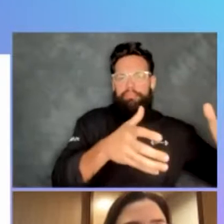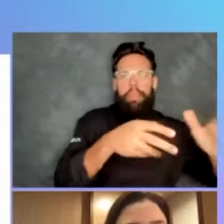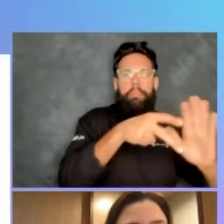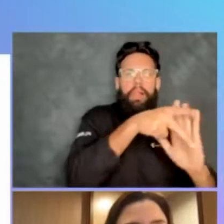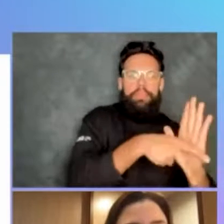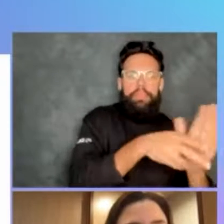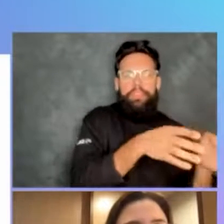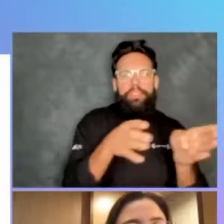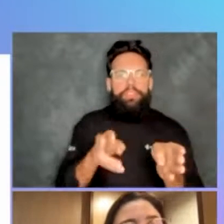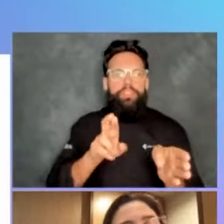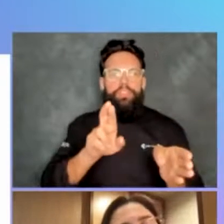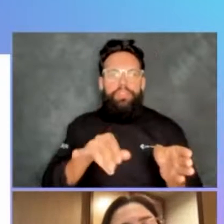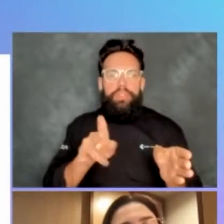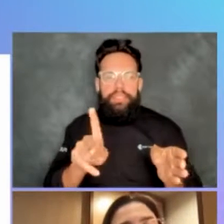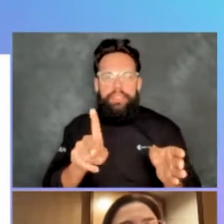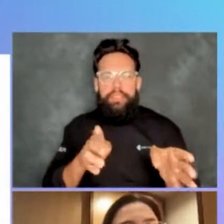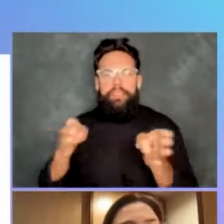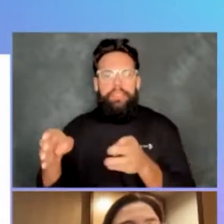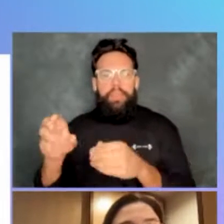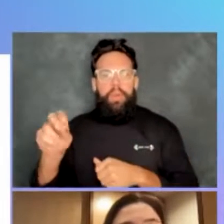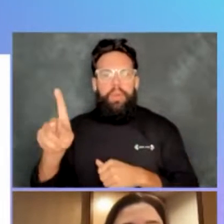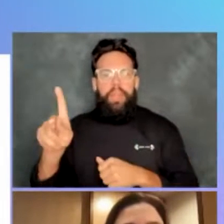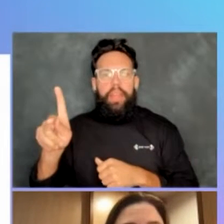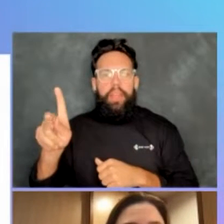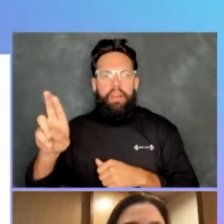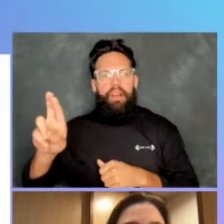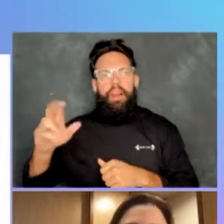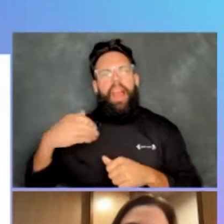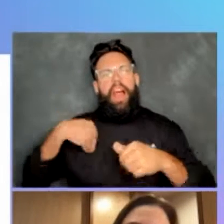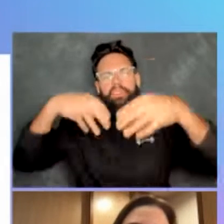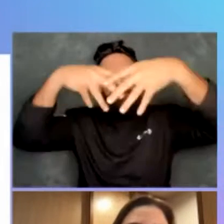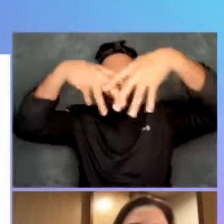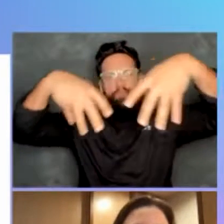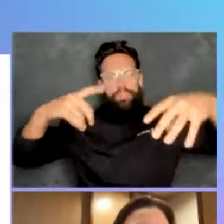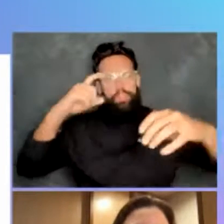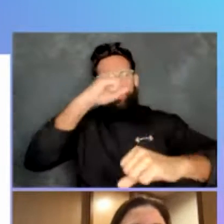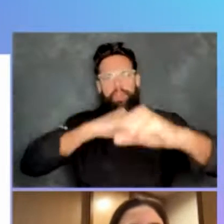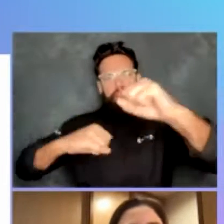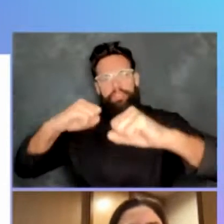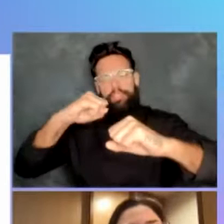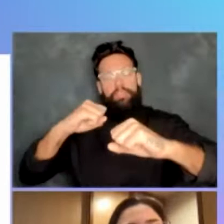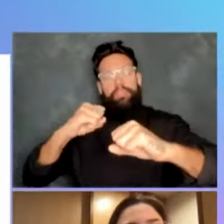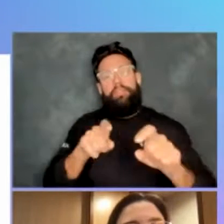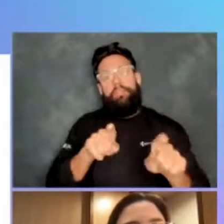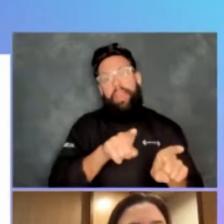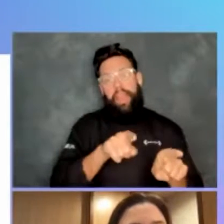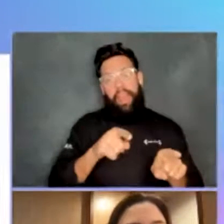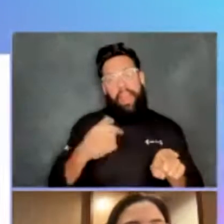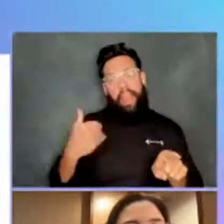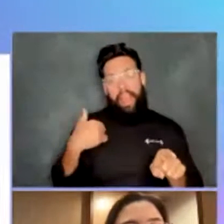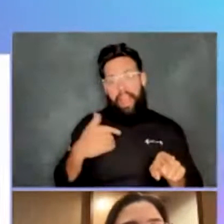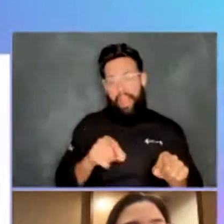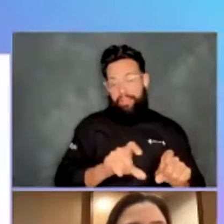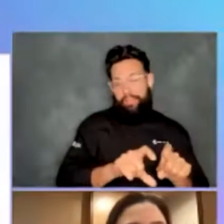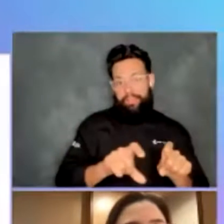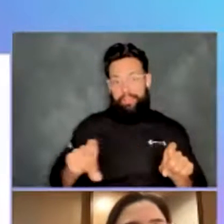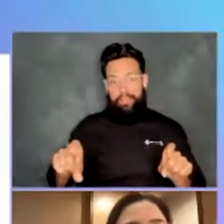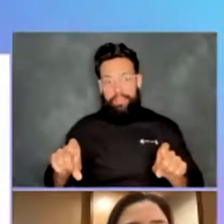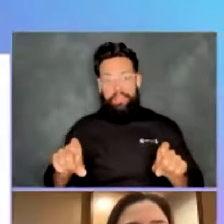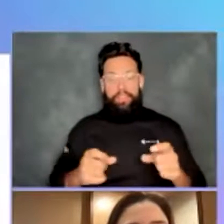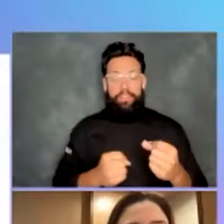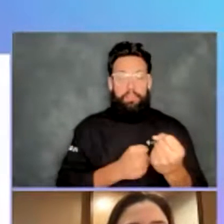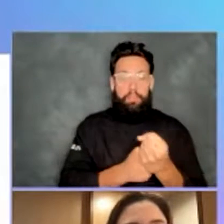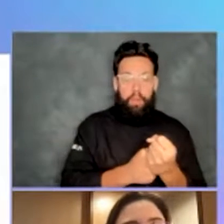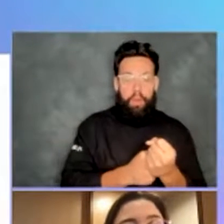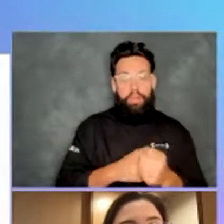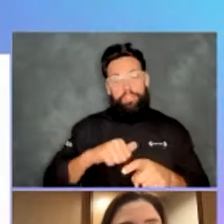top-down strategies. And then there's a larger triangle, which is pointing up, which says support, train, and reward, and